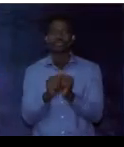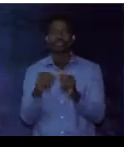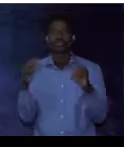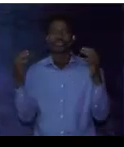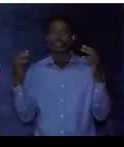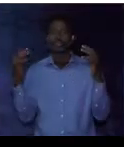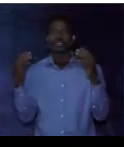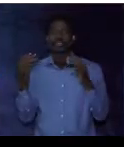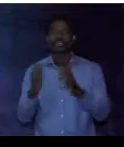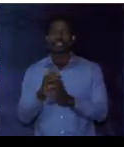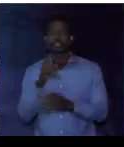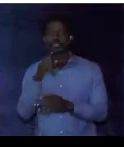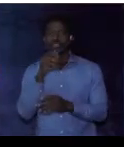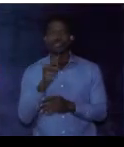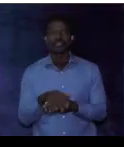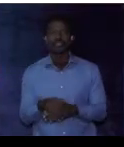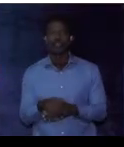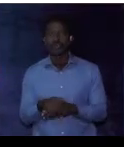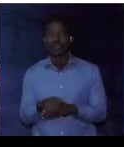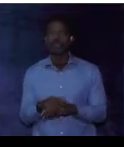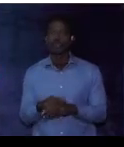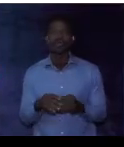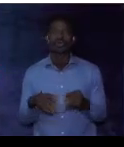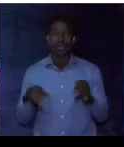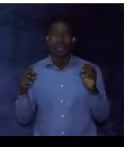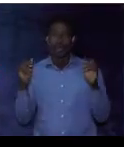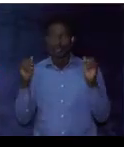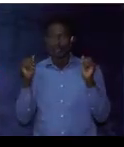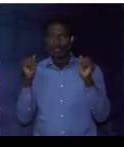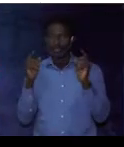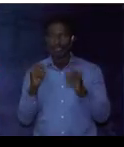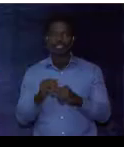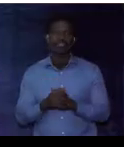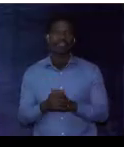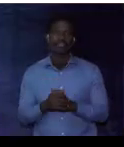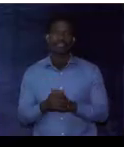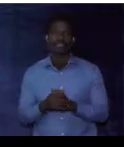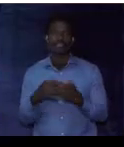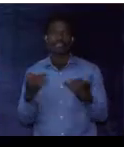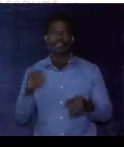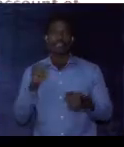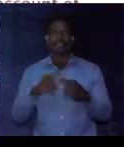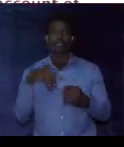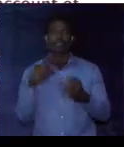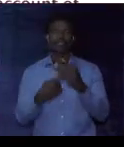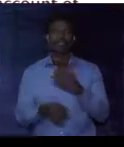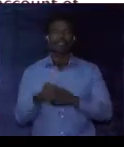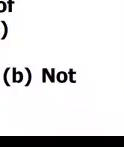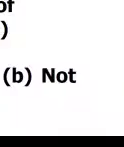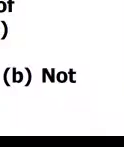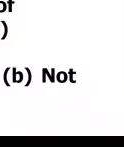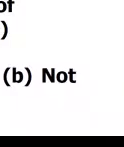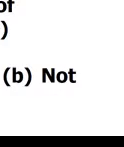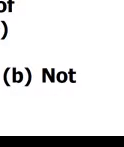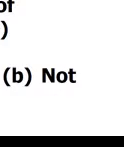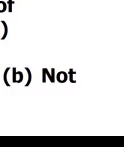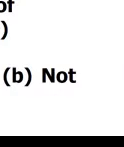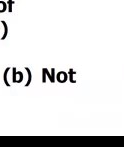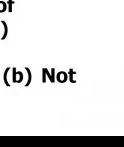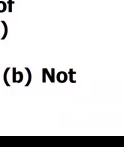you with a chair. You are amazing. Now to what Auntie Fumi loves